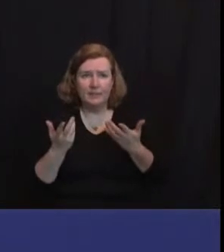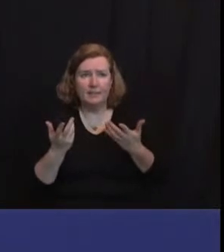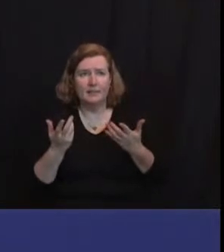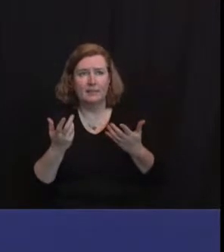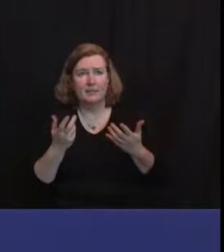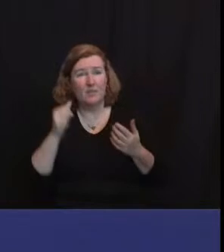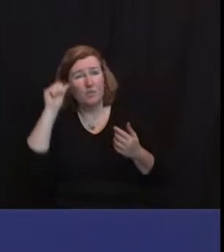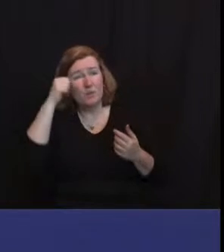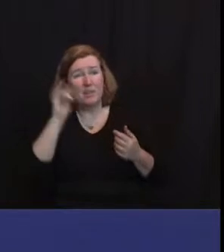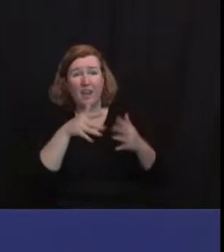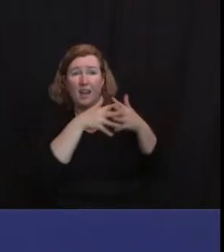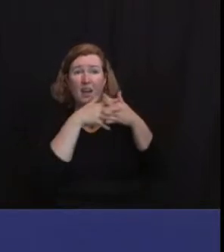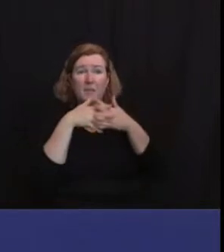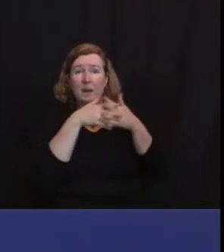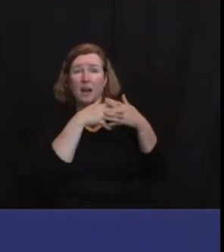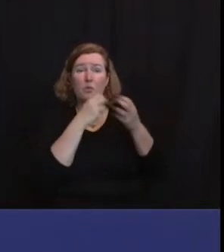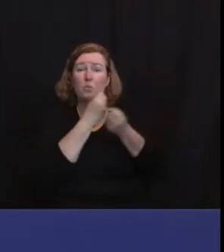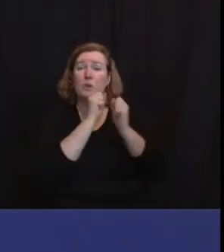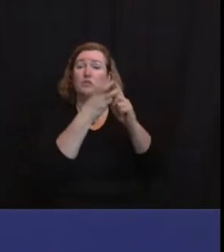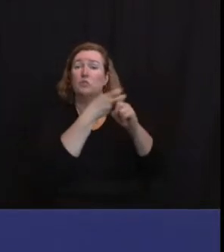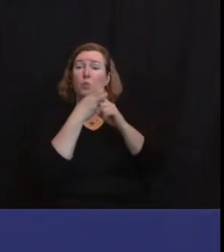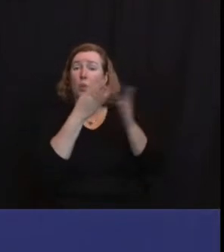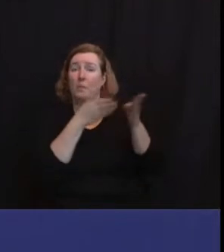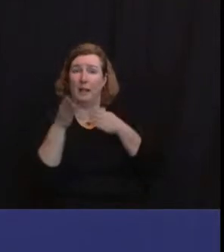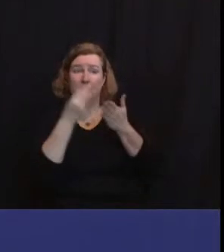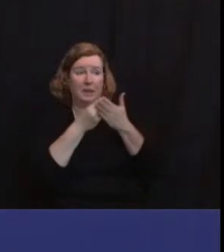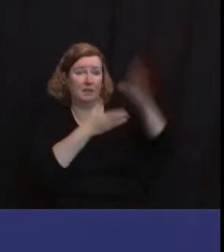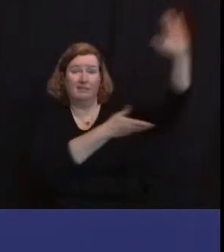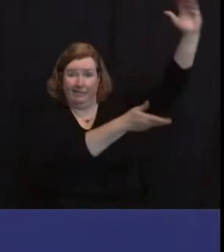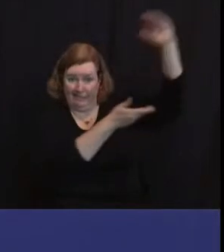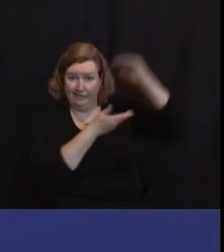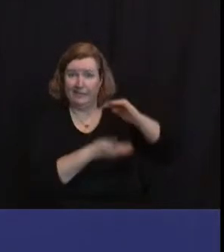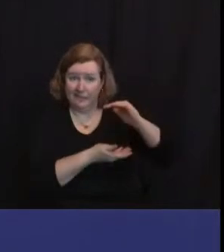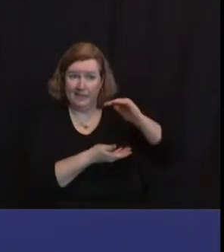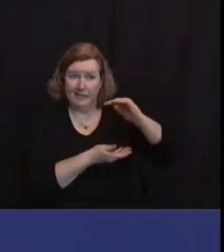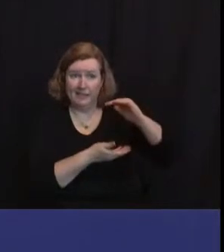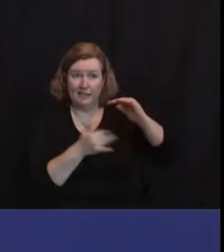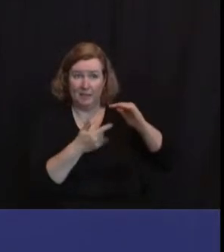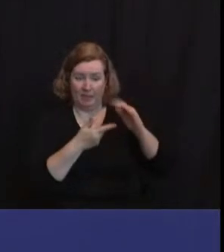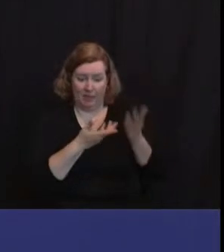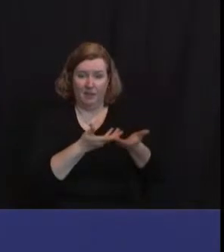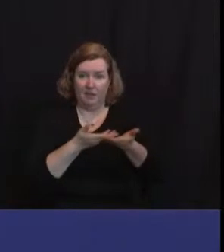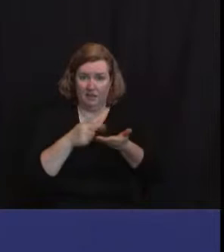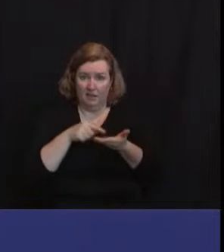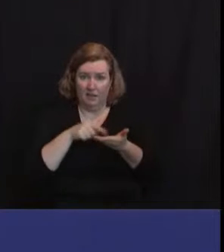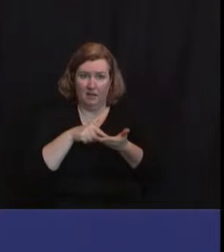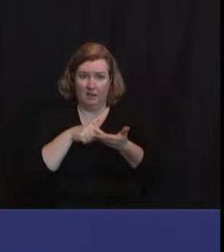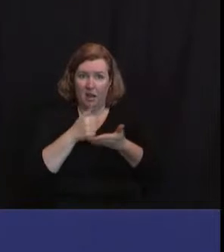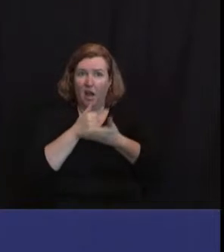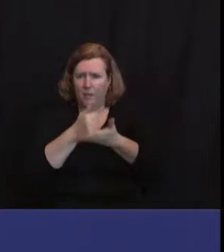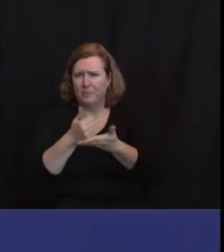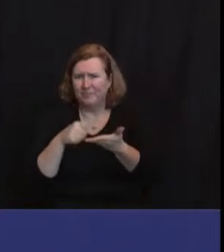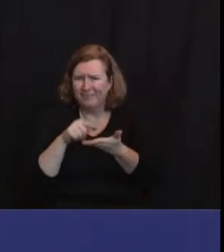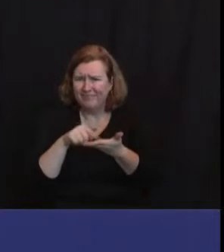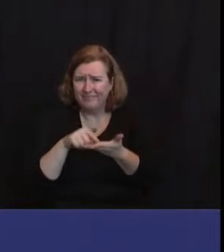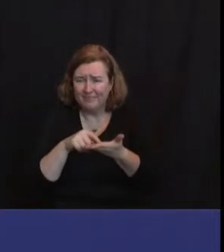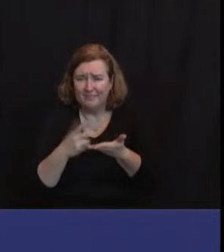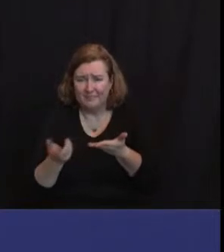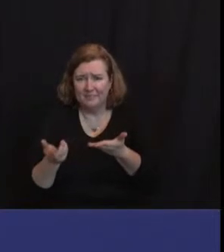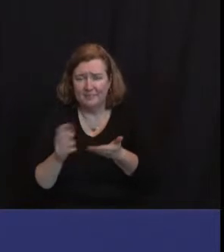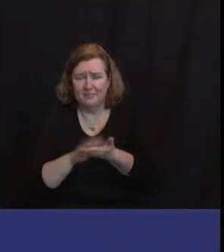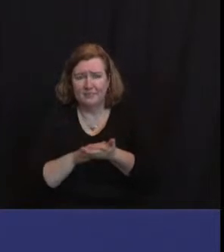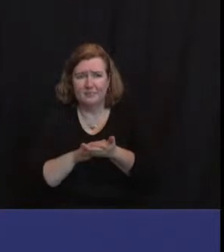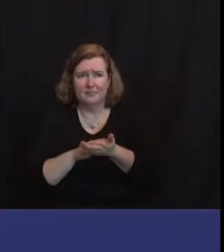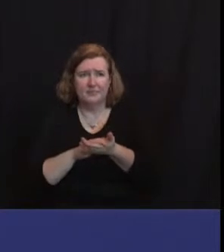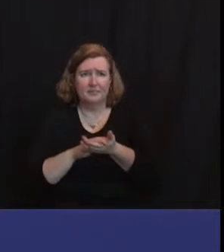money. I can't promise that, but it's something that we're really trying to address because we're not going to get to where we want to get to unless